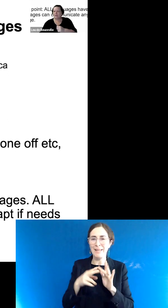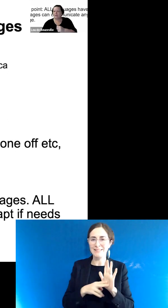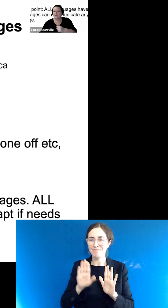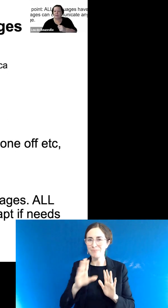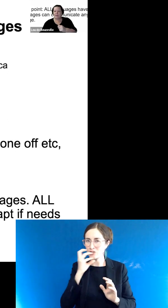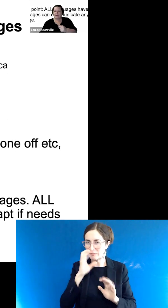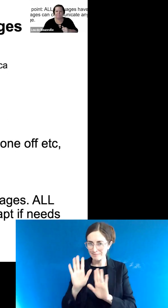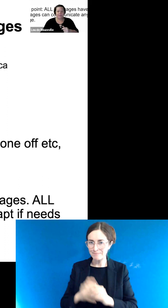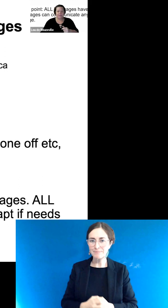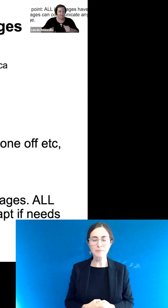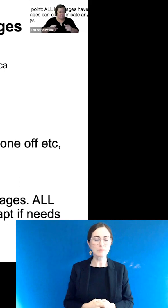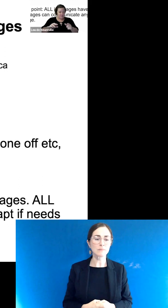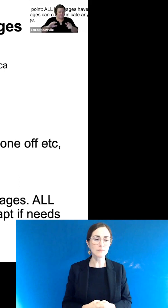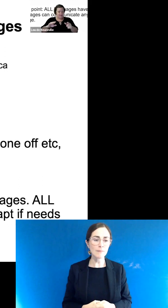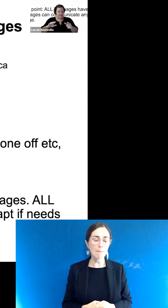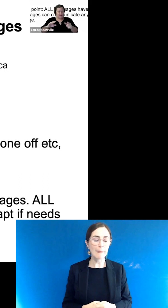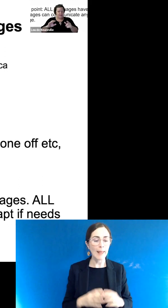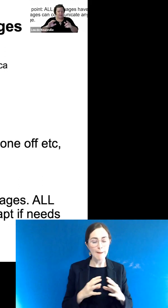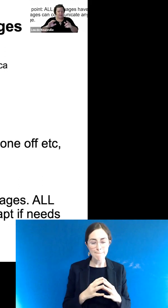They've disappeared, okay.